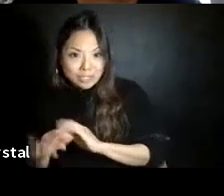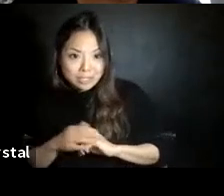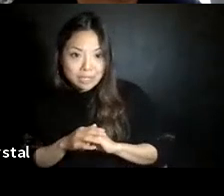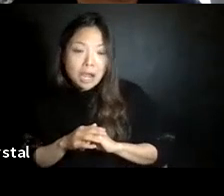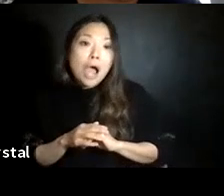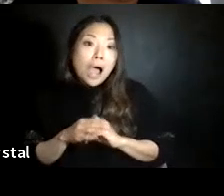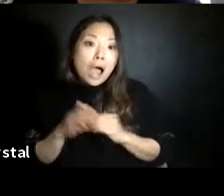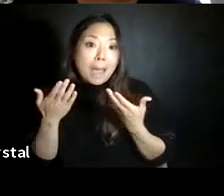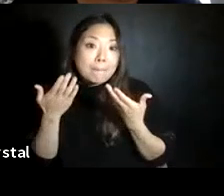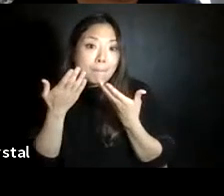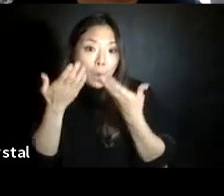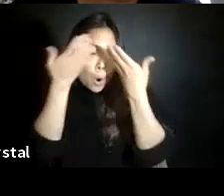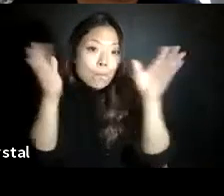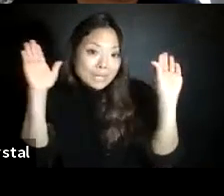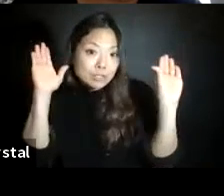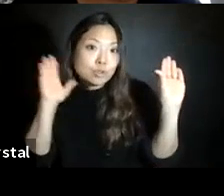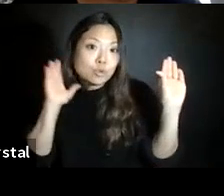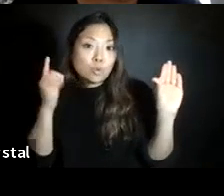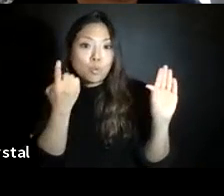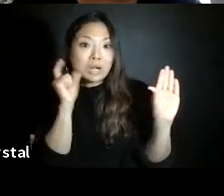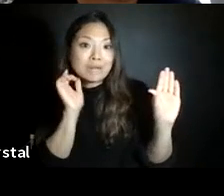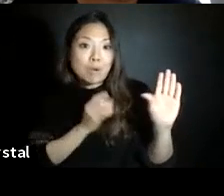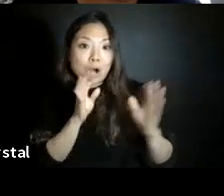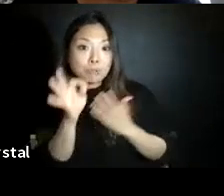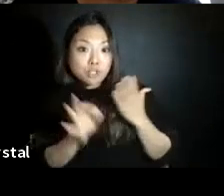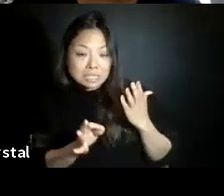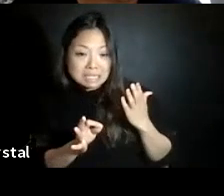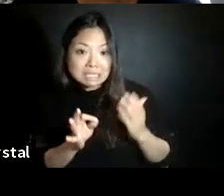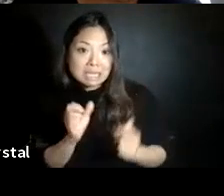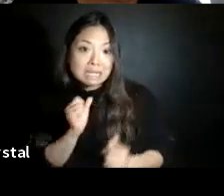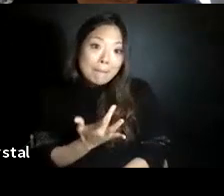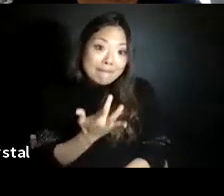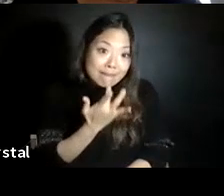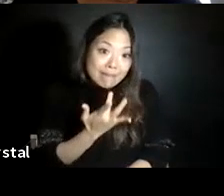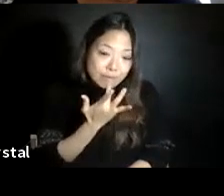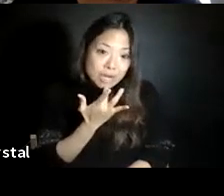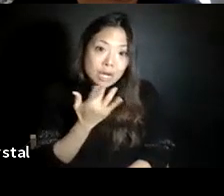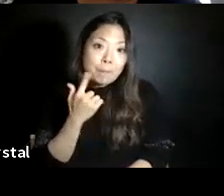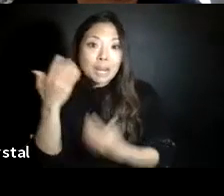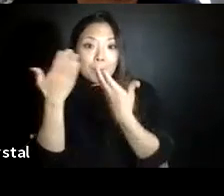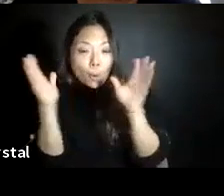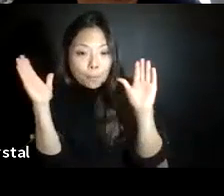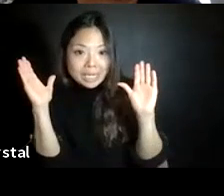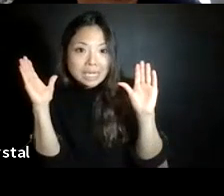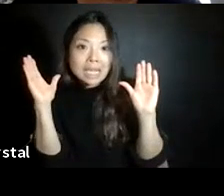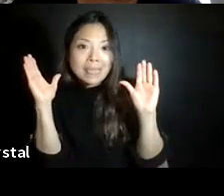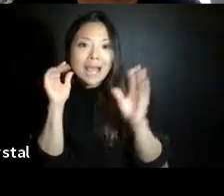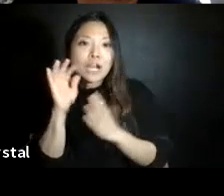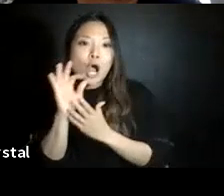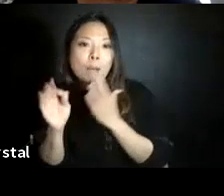options. I don't know if it's my personal favorite option, but I'm open to having it as an option for selection,